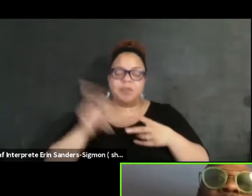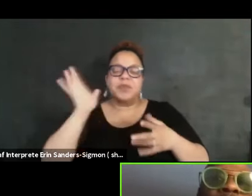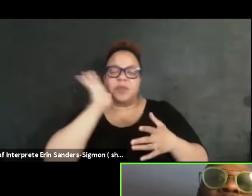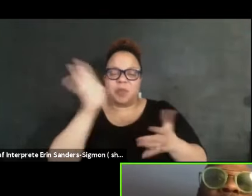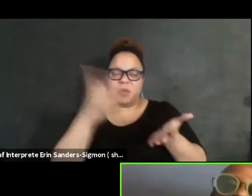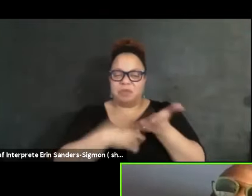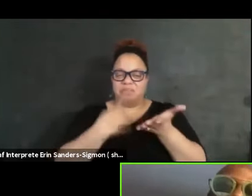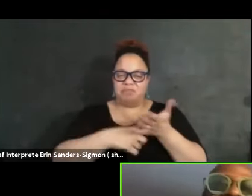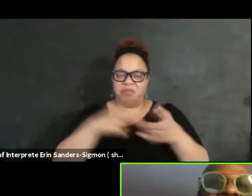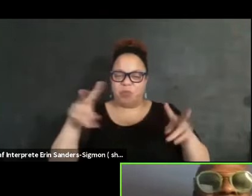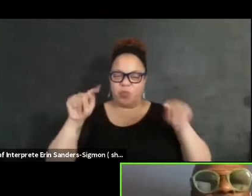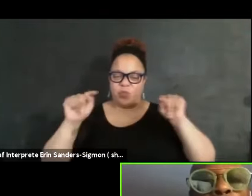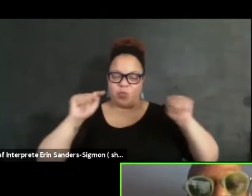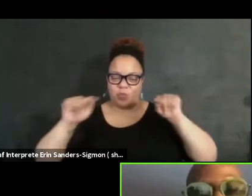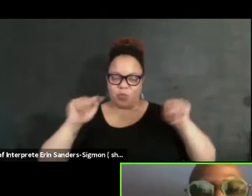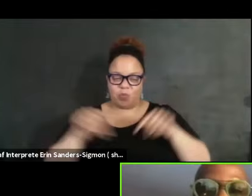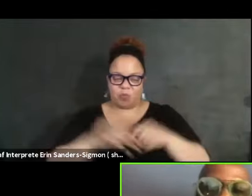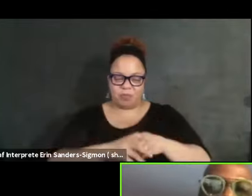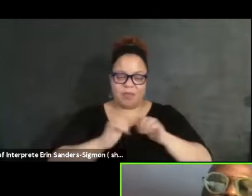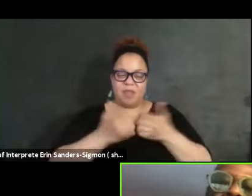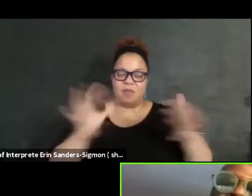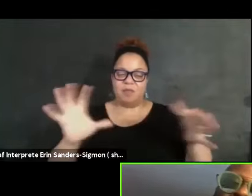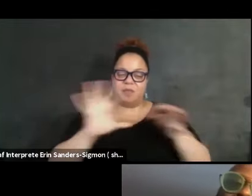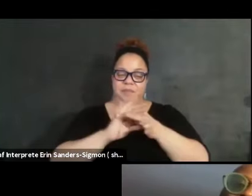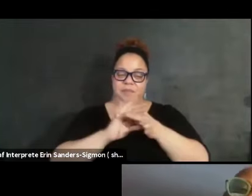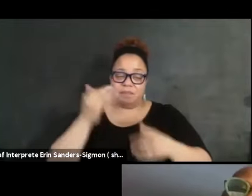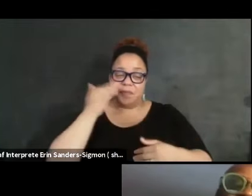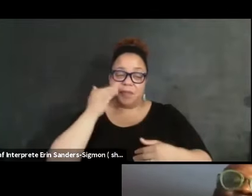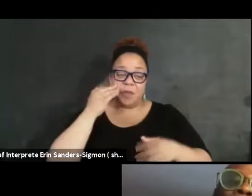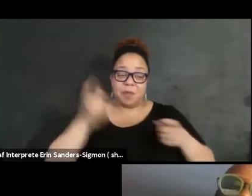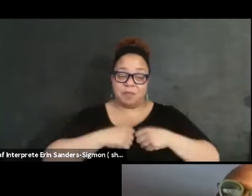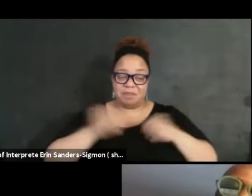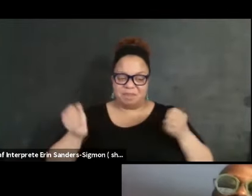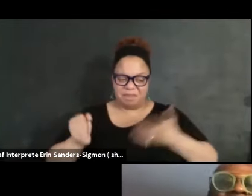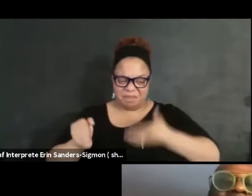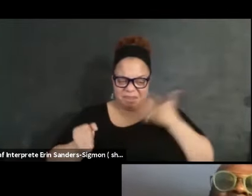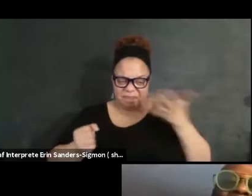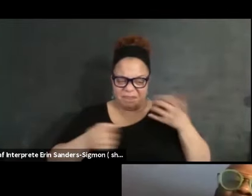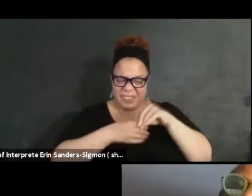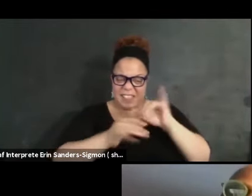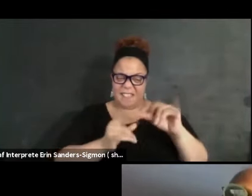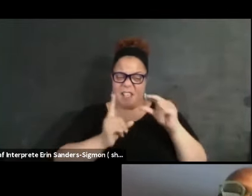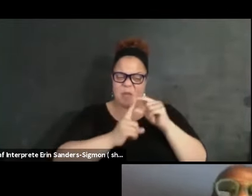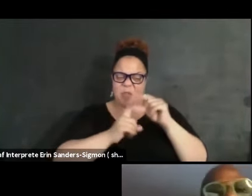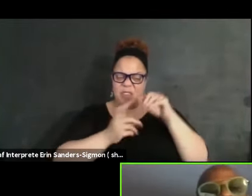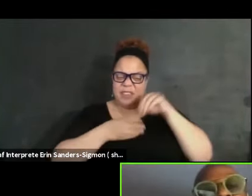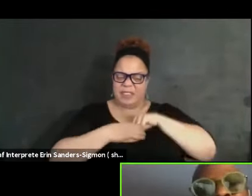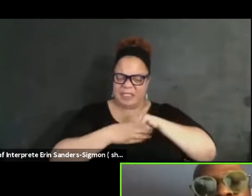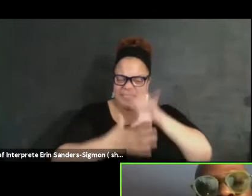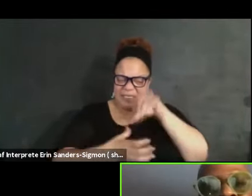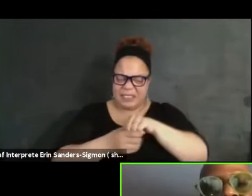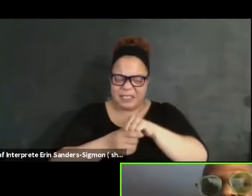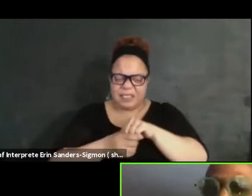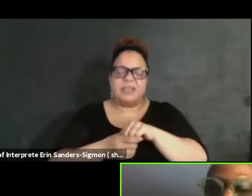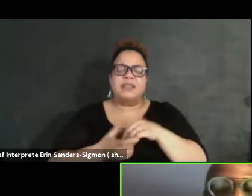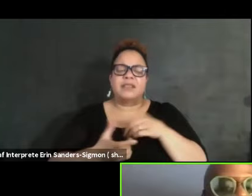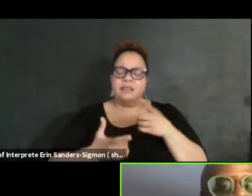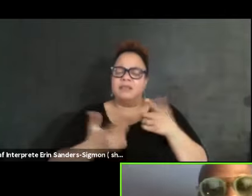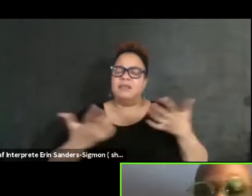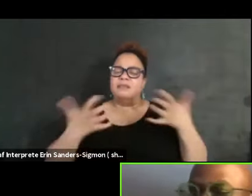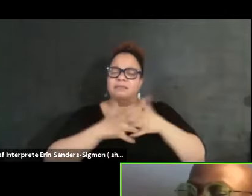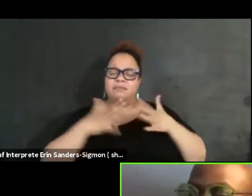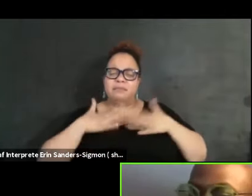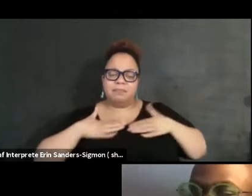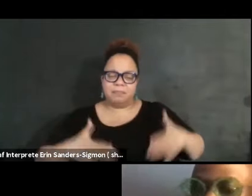how the vulnerability in the words of the poem matched the music in the body language of the poem.